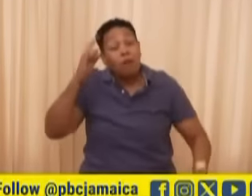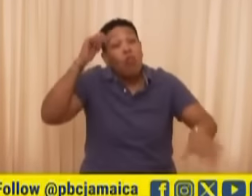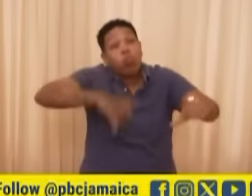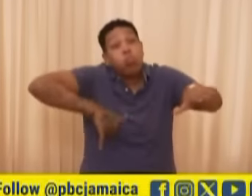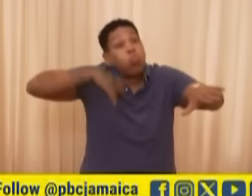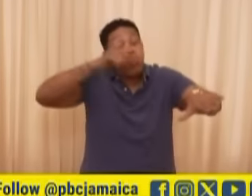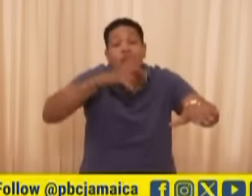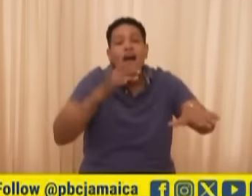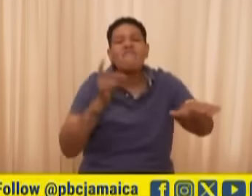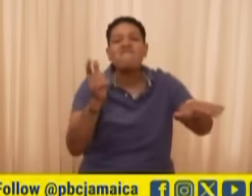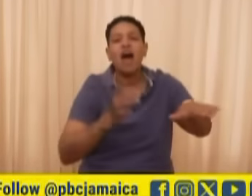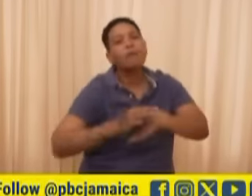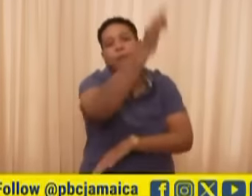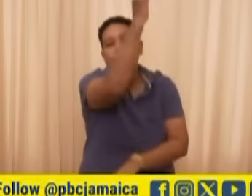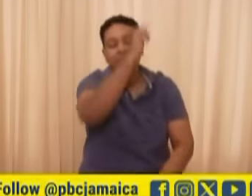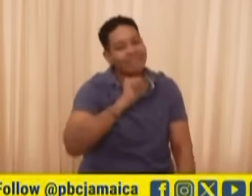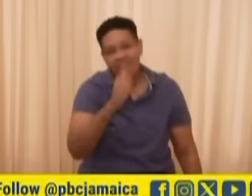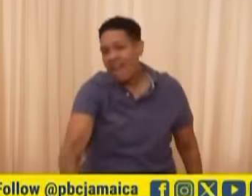take place.